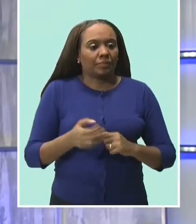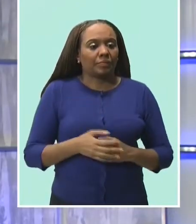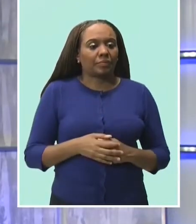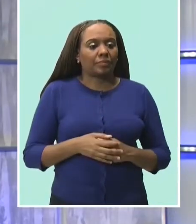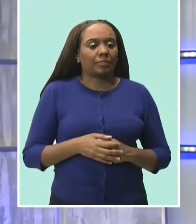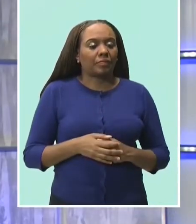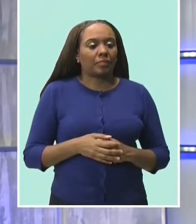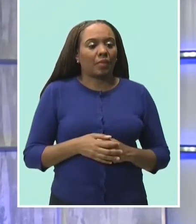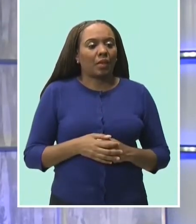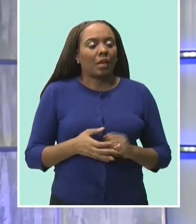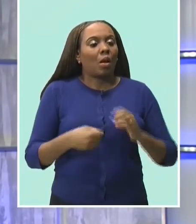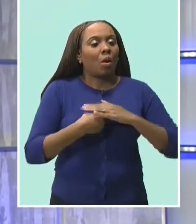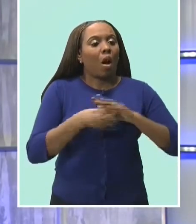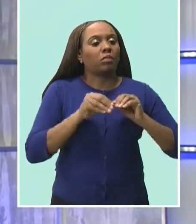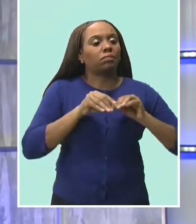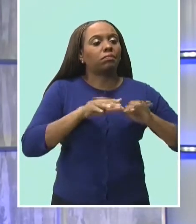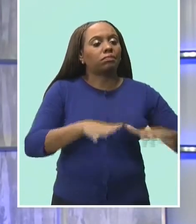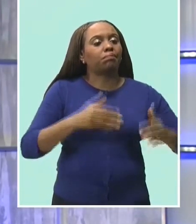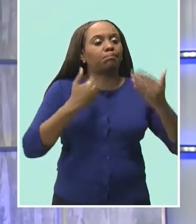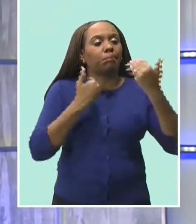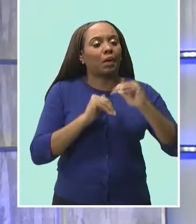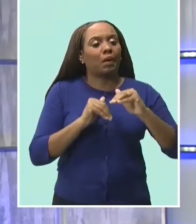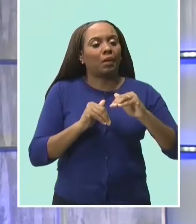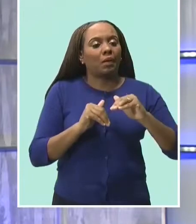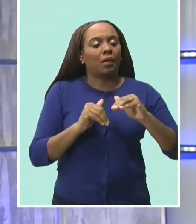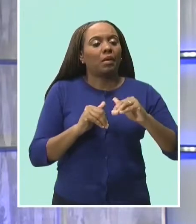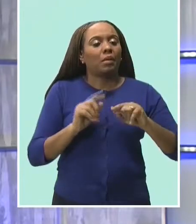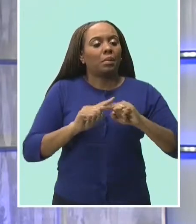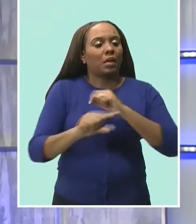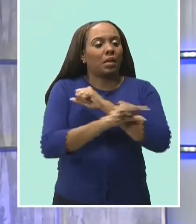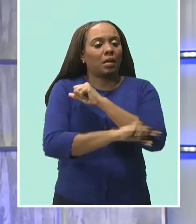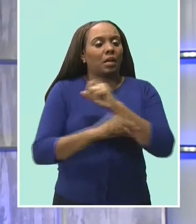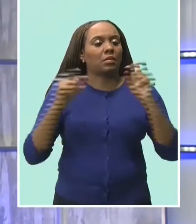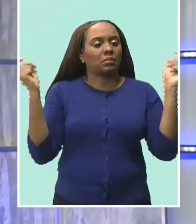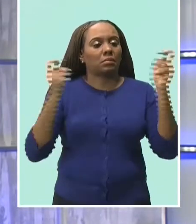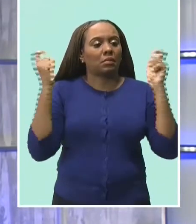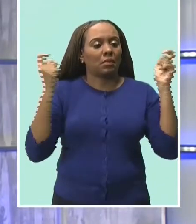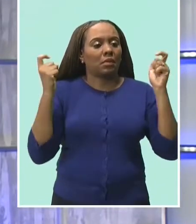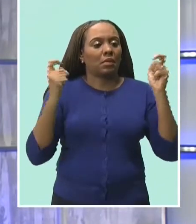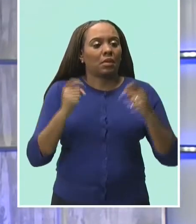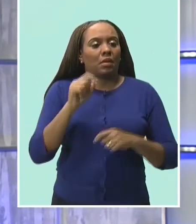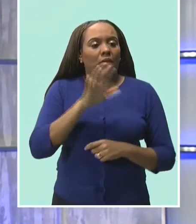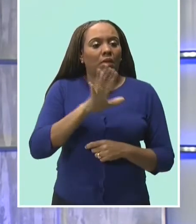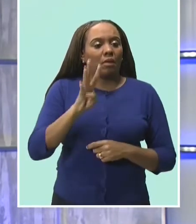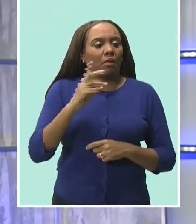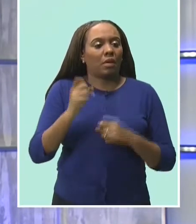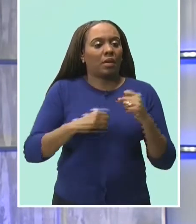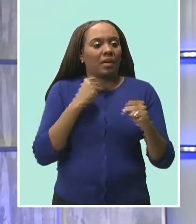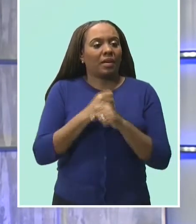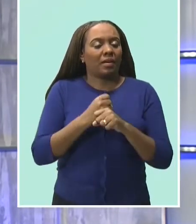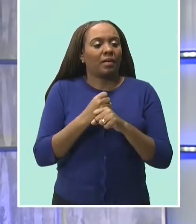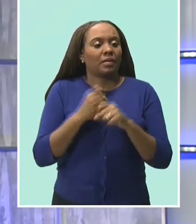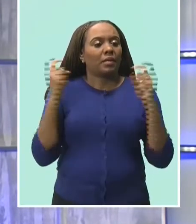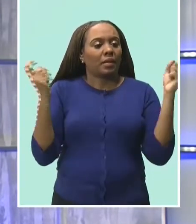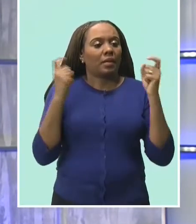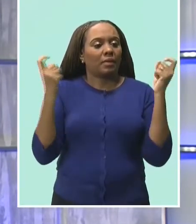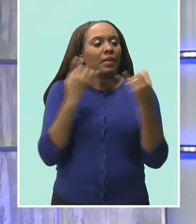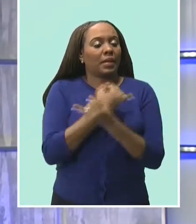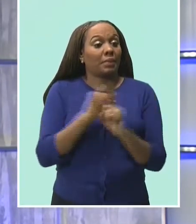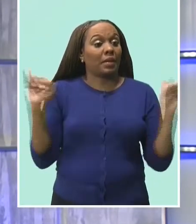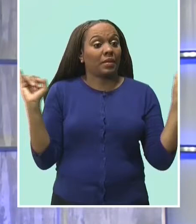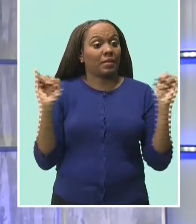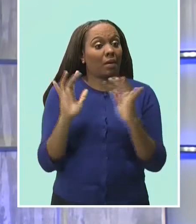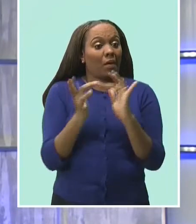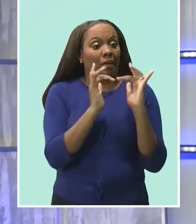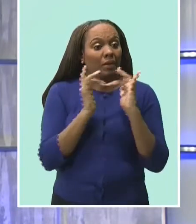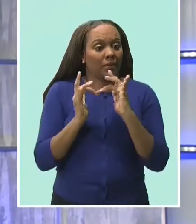COVID-19 restrictions still in place, Guyana took celebrations marking its 54th anniversary of independence online. Among the